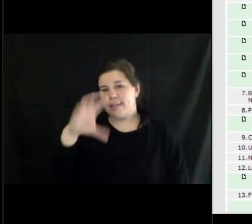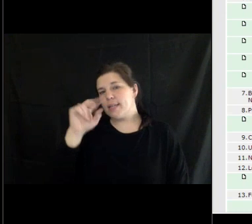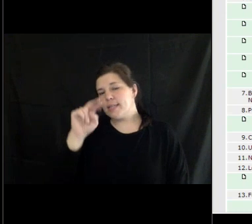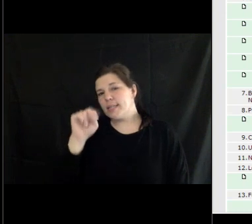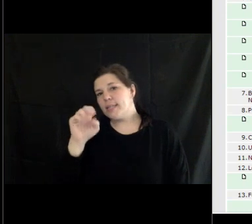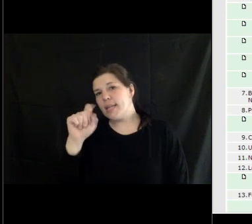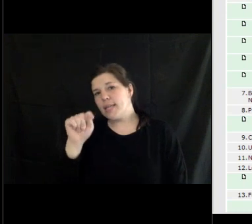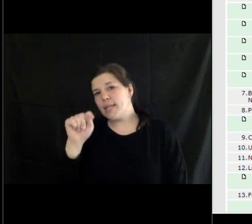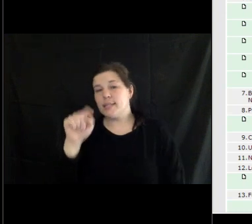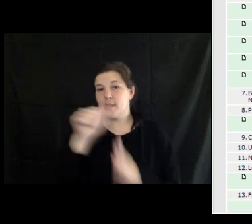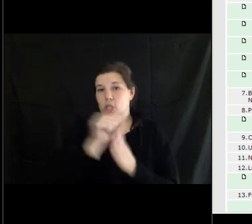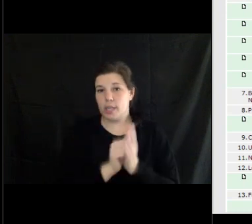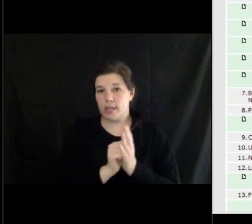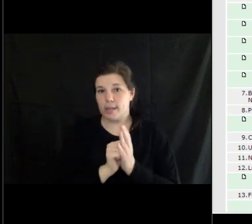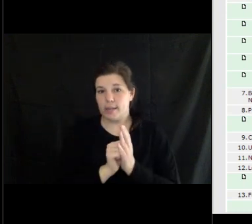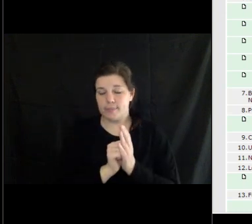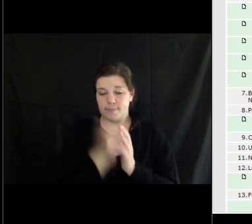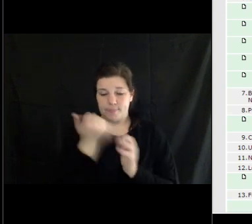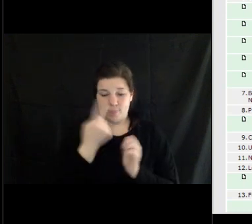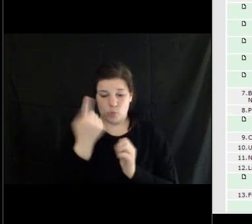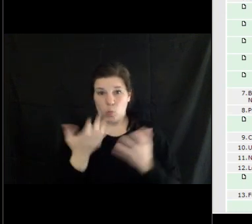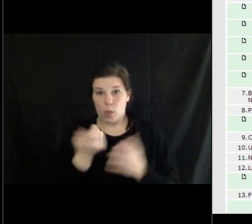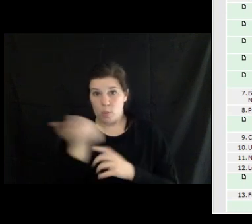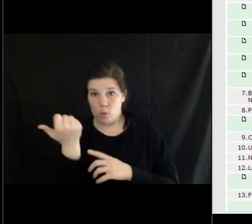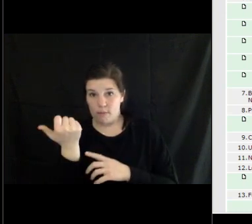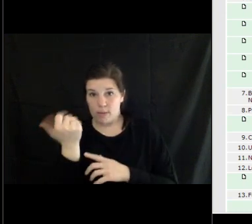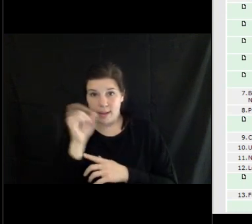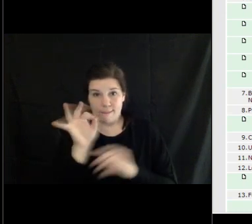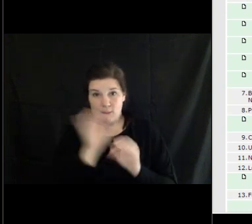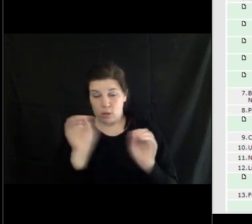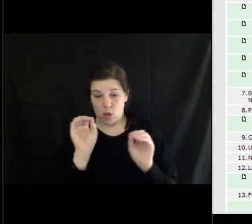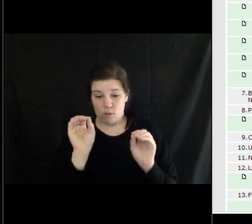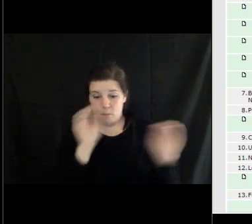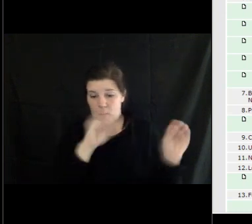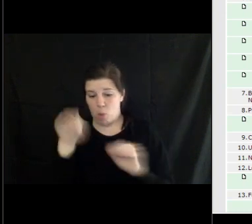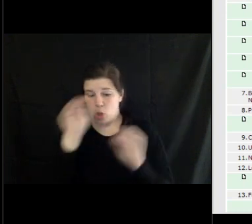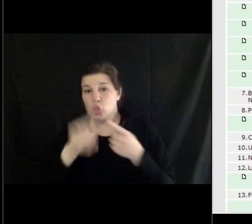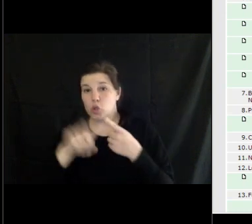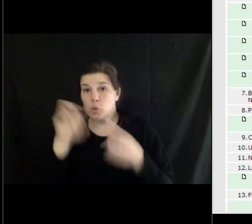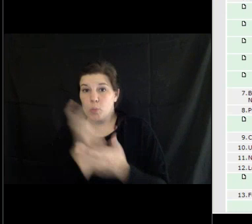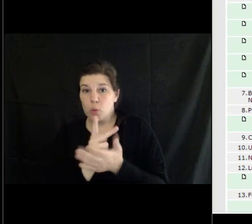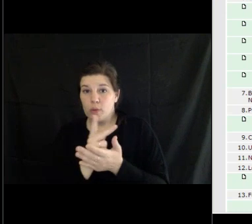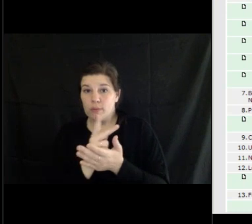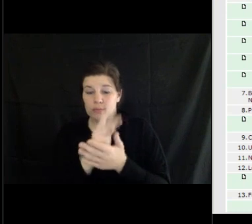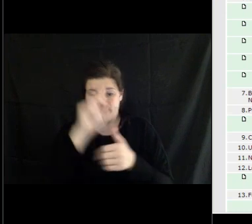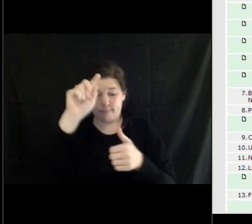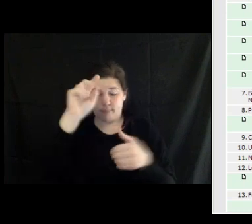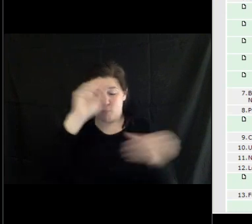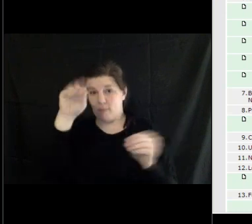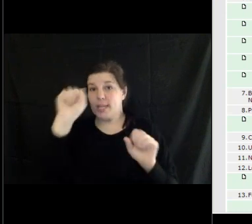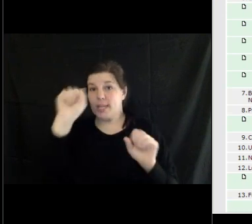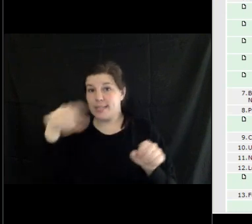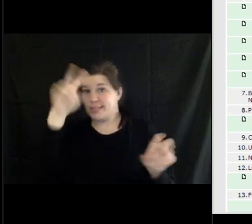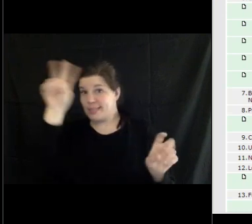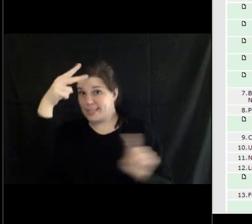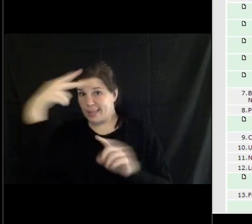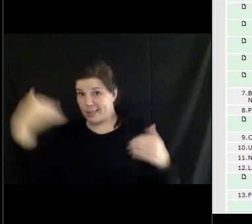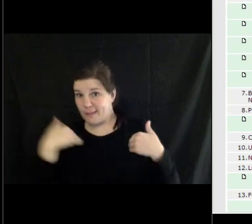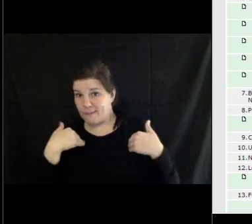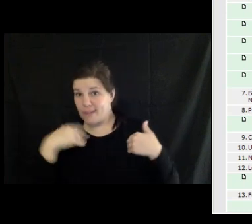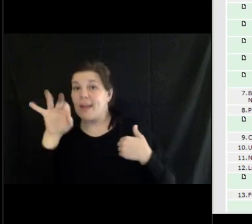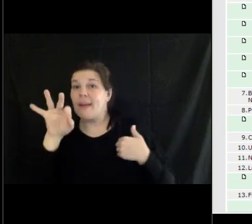If there are none, may I have a motion to approve the consent agenda? Motion to approve. Second. We have a motion and a second. All those in favor